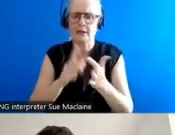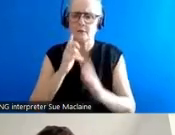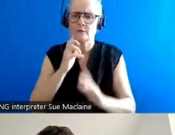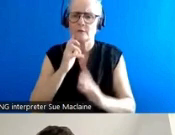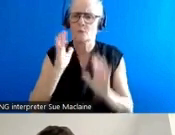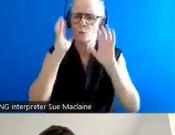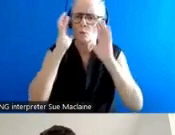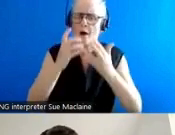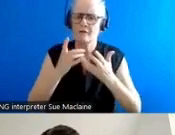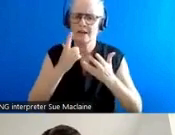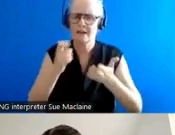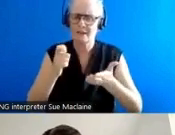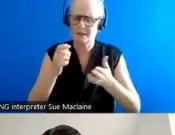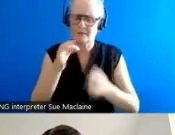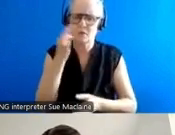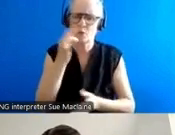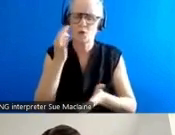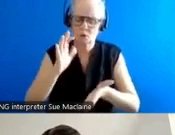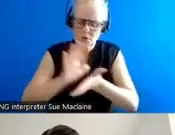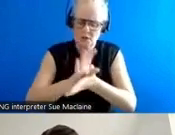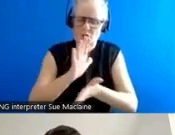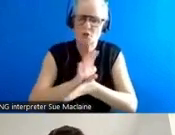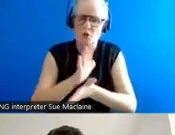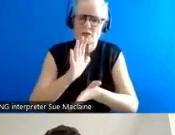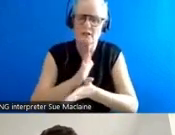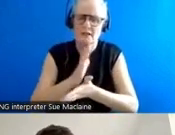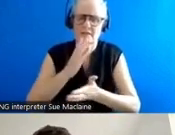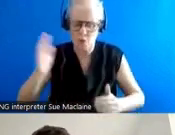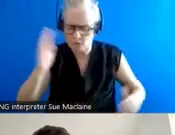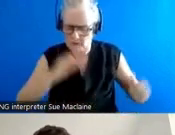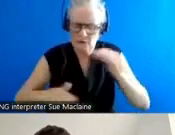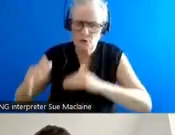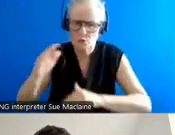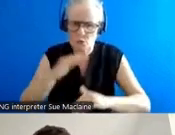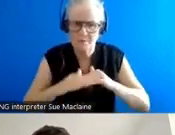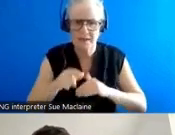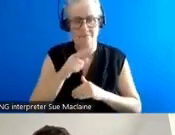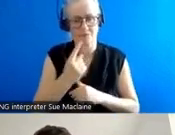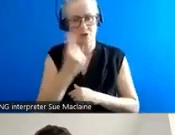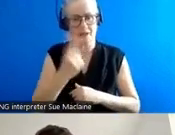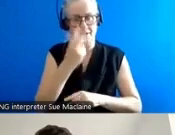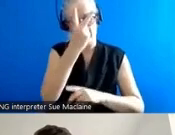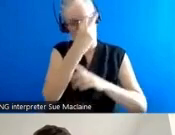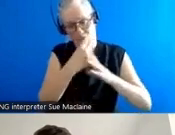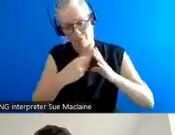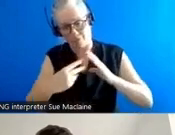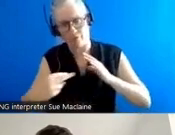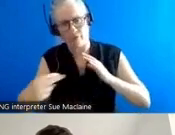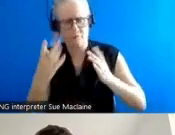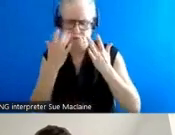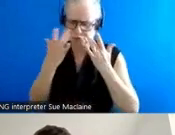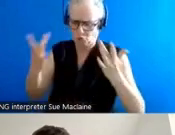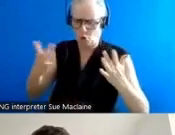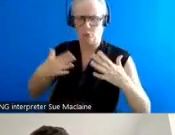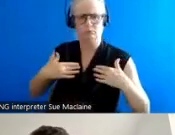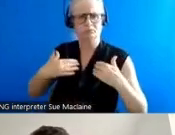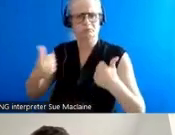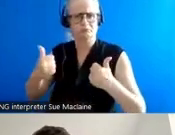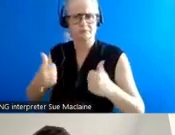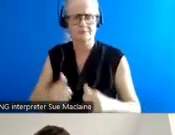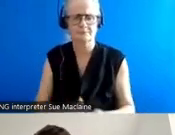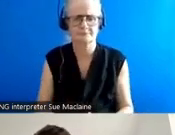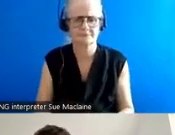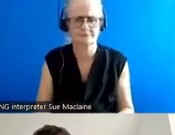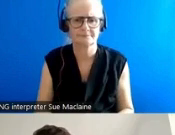other water events in the Olympics. And then the other image is, of course, the Terminator, who was the governor of California. And while California